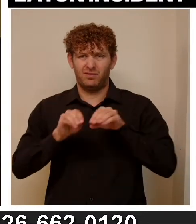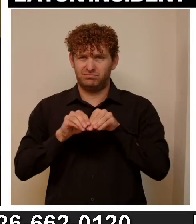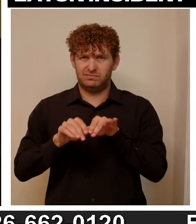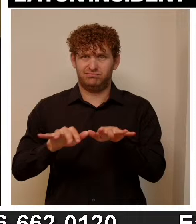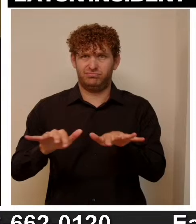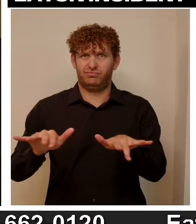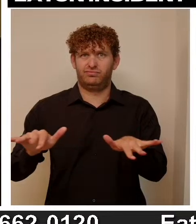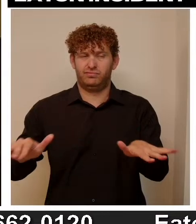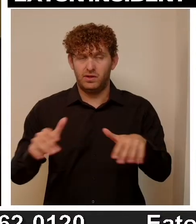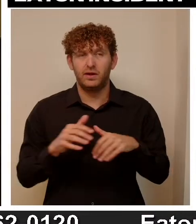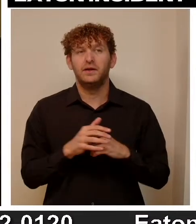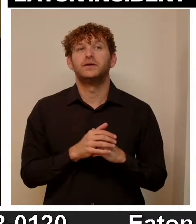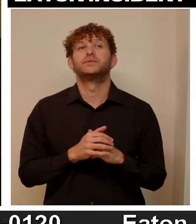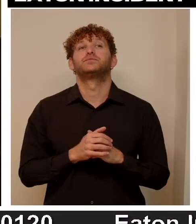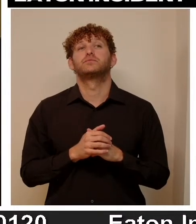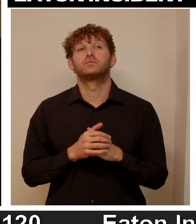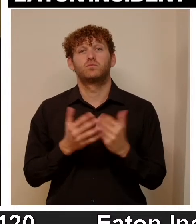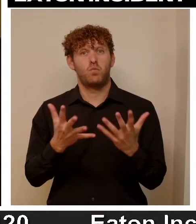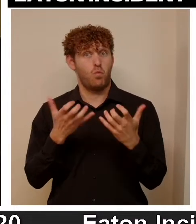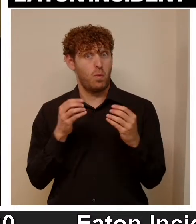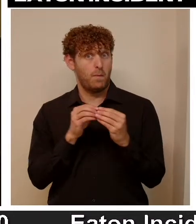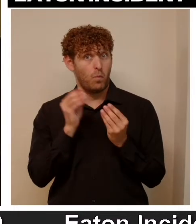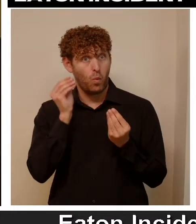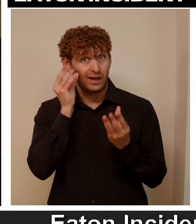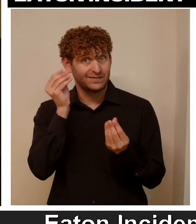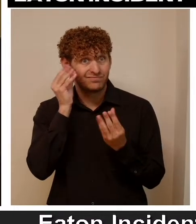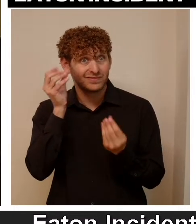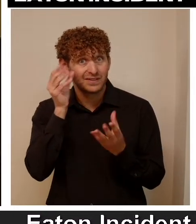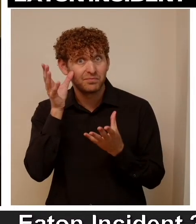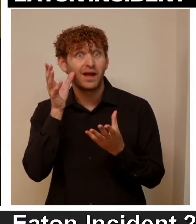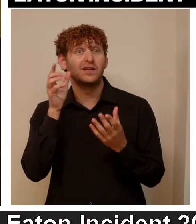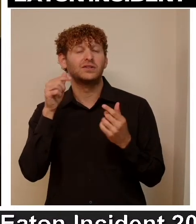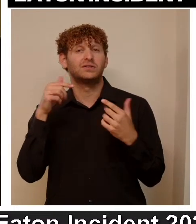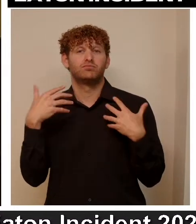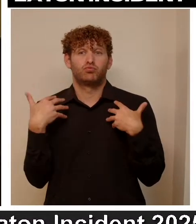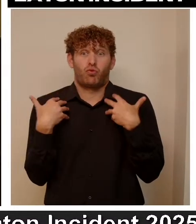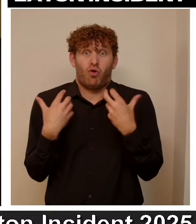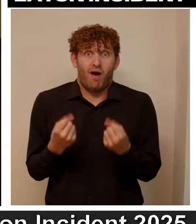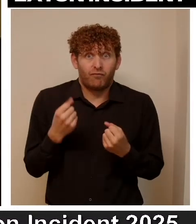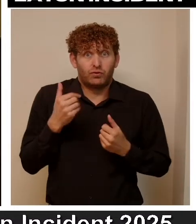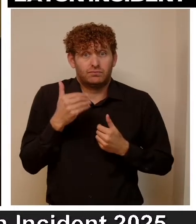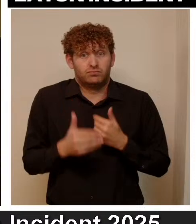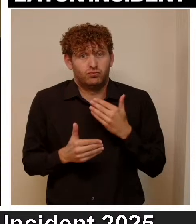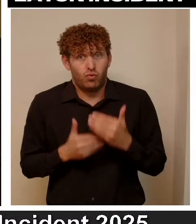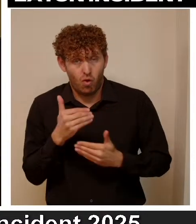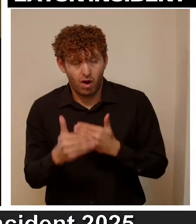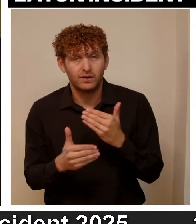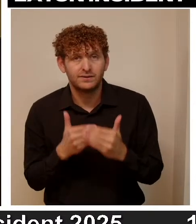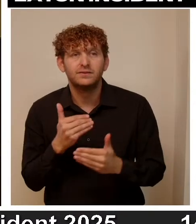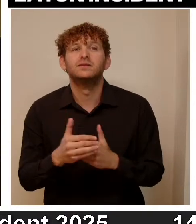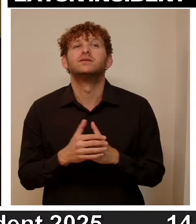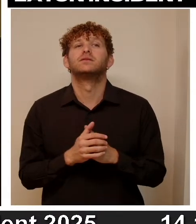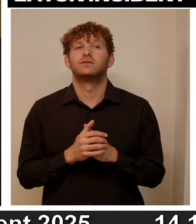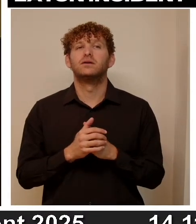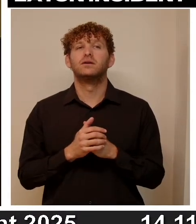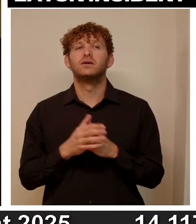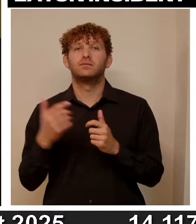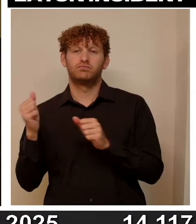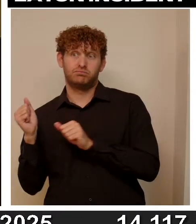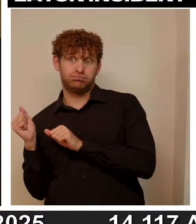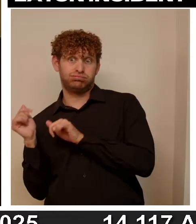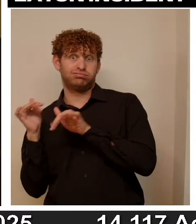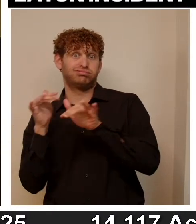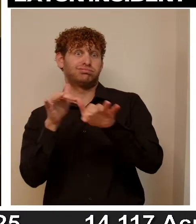want any more information regarding these recovery processes for repopulation, please